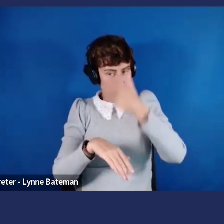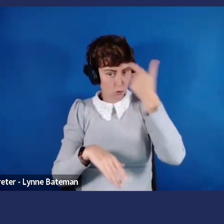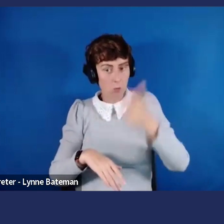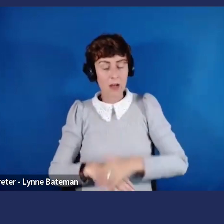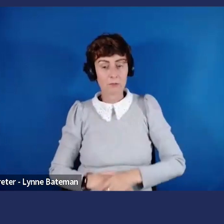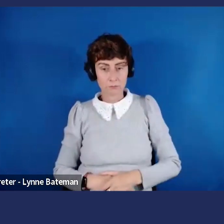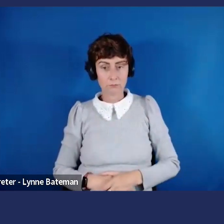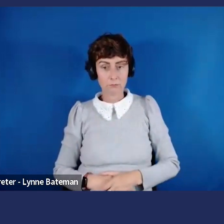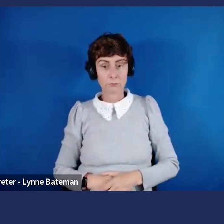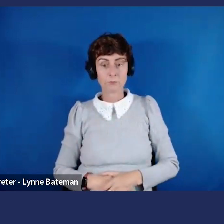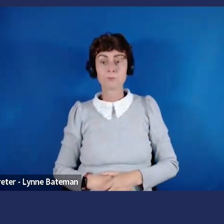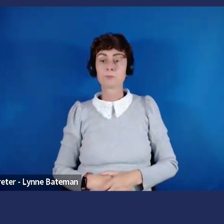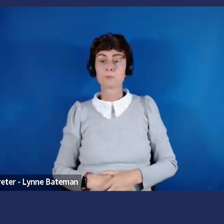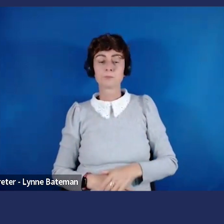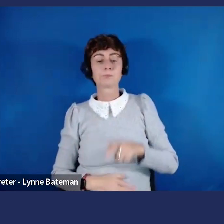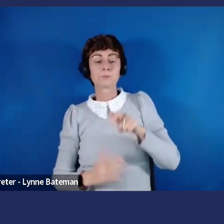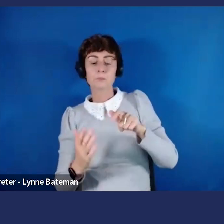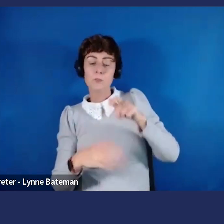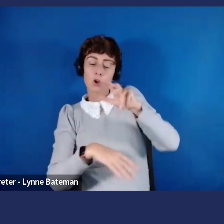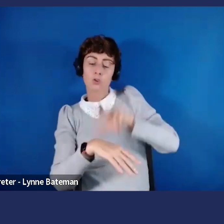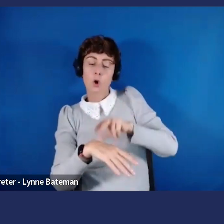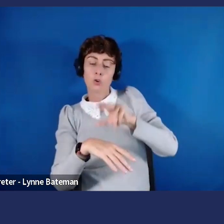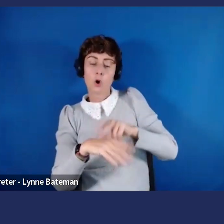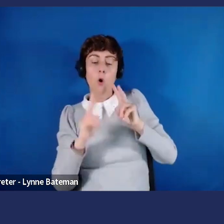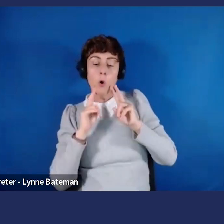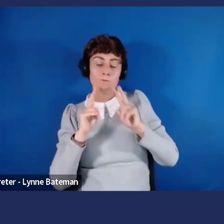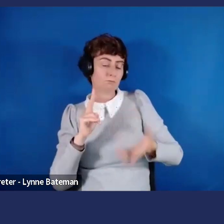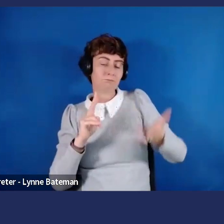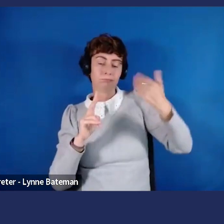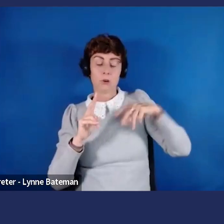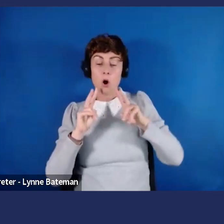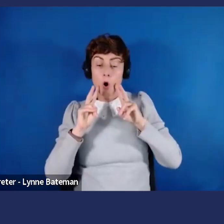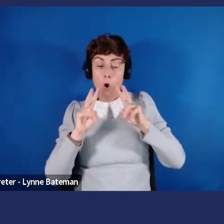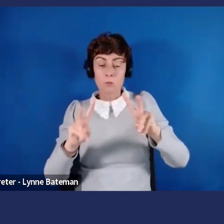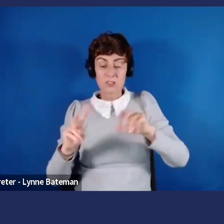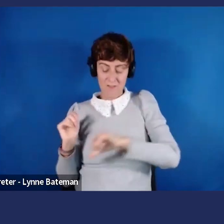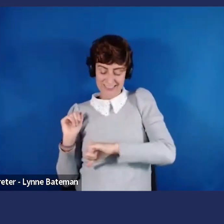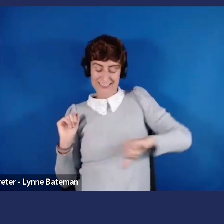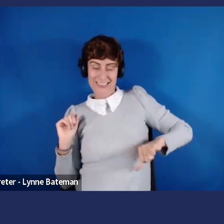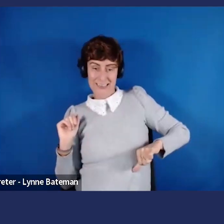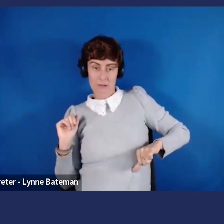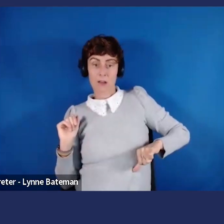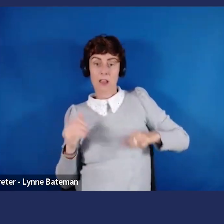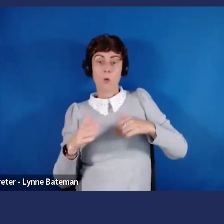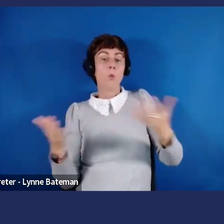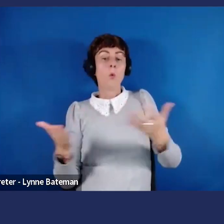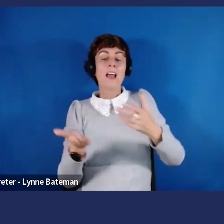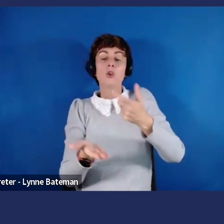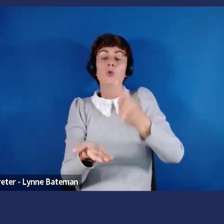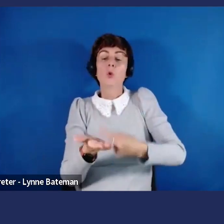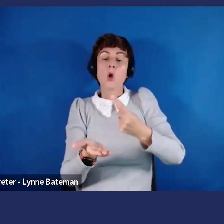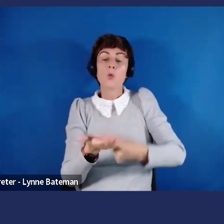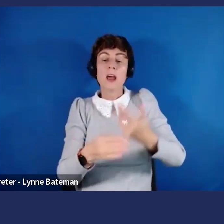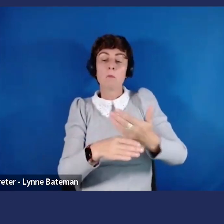Robert Felkin documented observations of C-sections that were performed in pre-colonial Uganda.